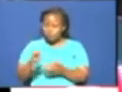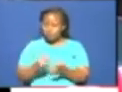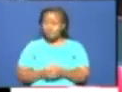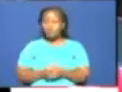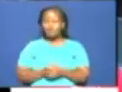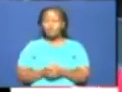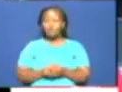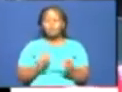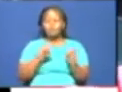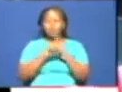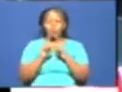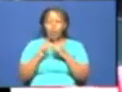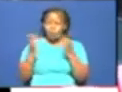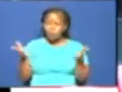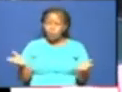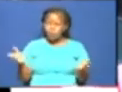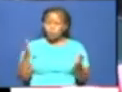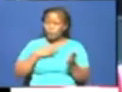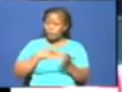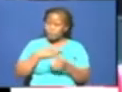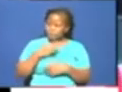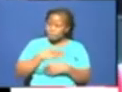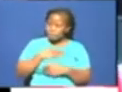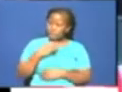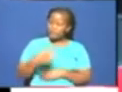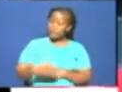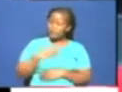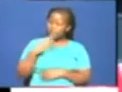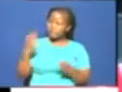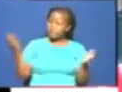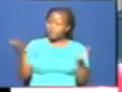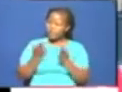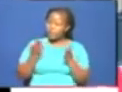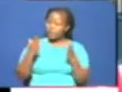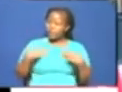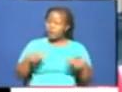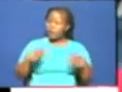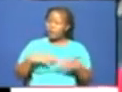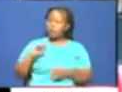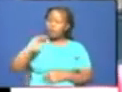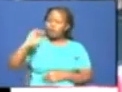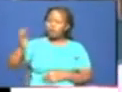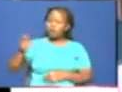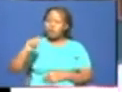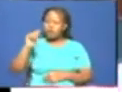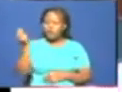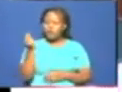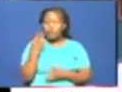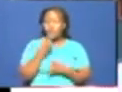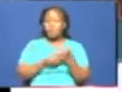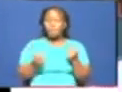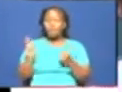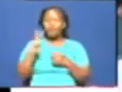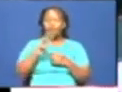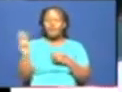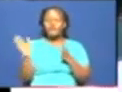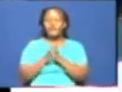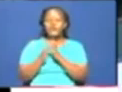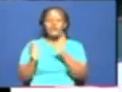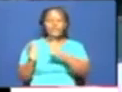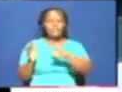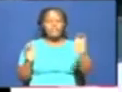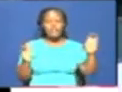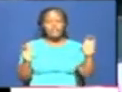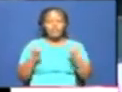I also spent time in the Mount Kenya, both west and east, and I can confirm